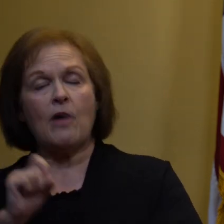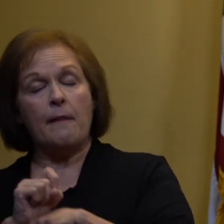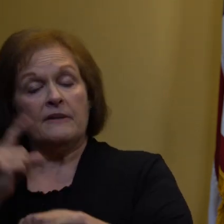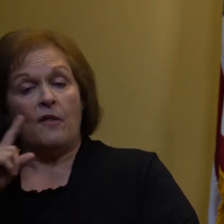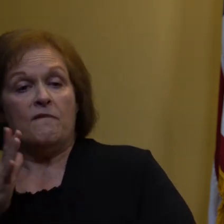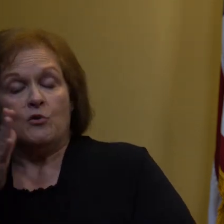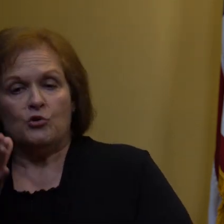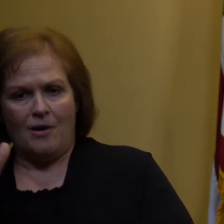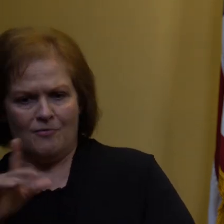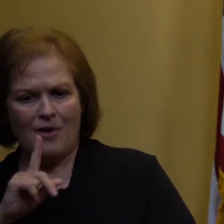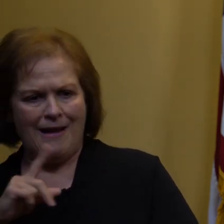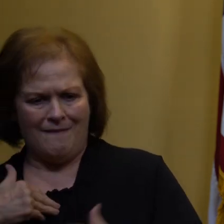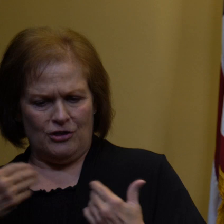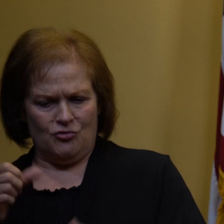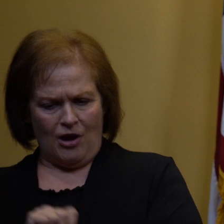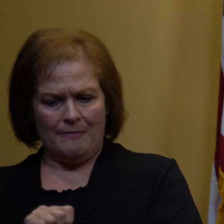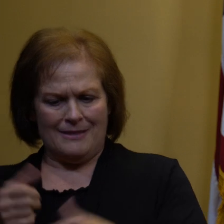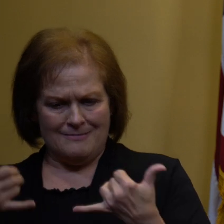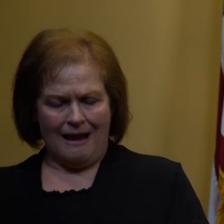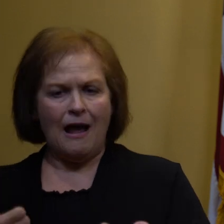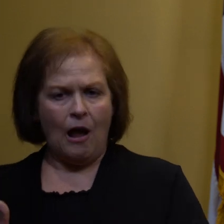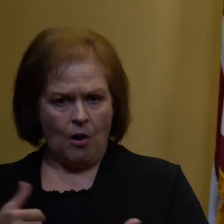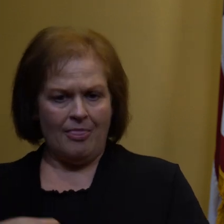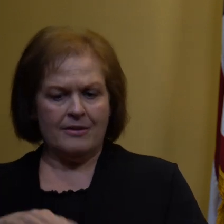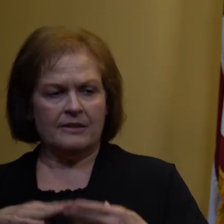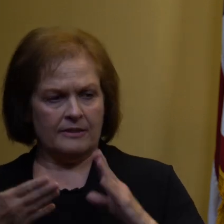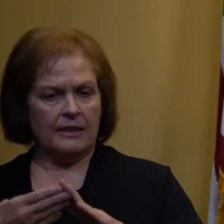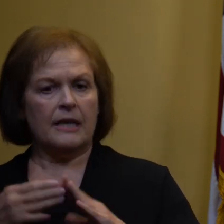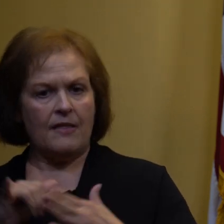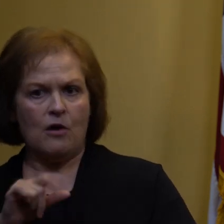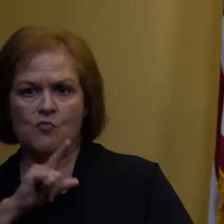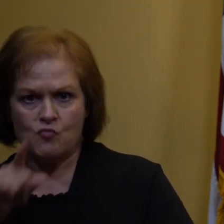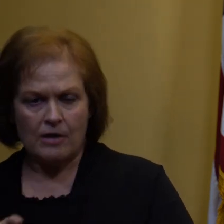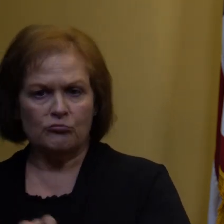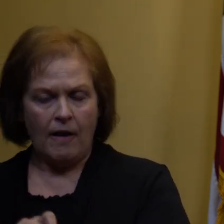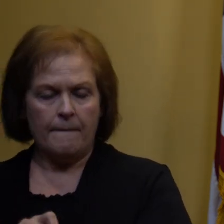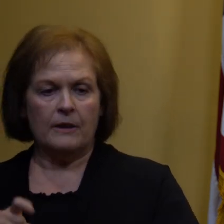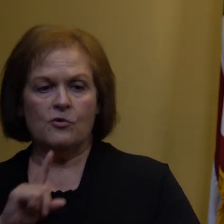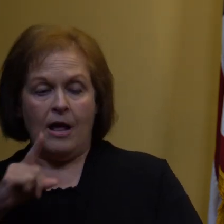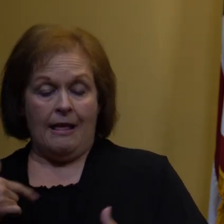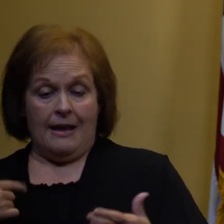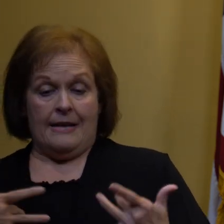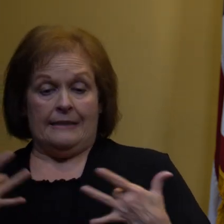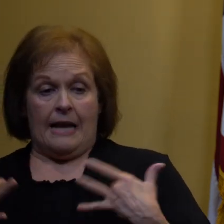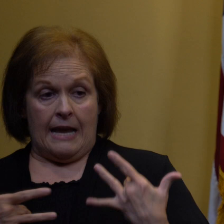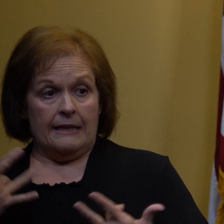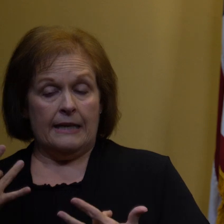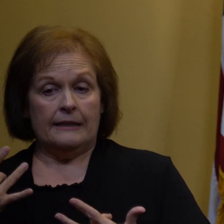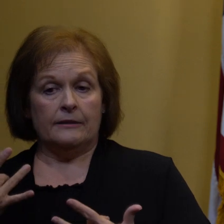they're jobs right now created in this city that are real. Very excited that we